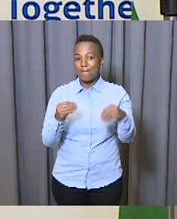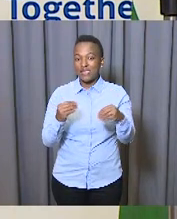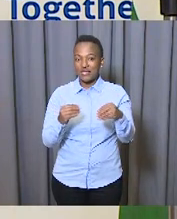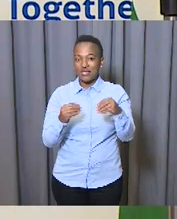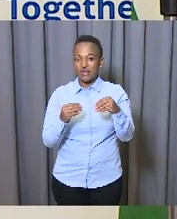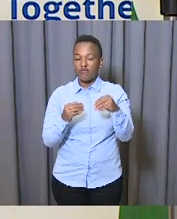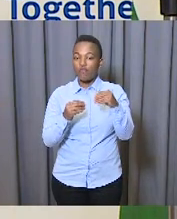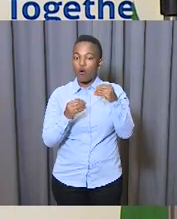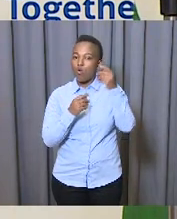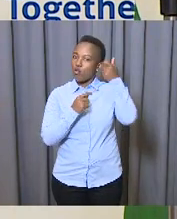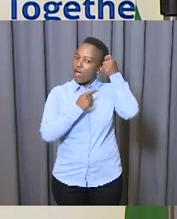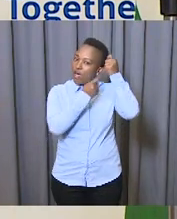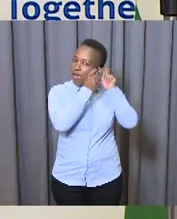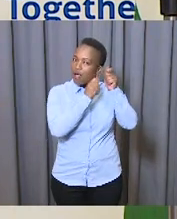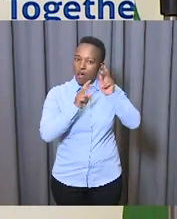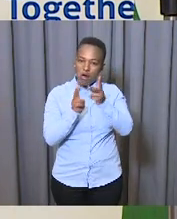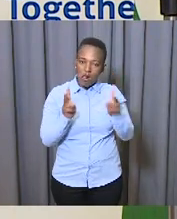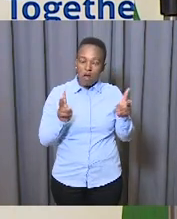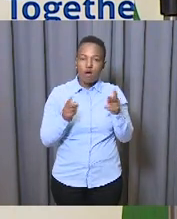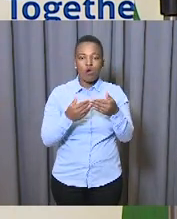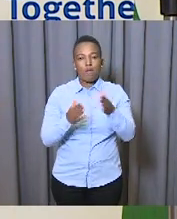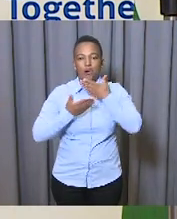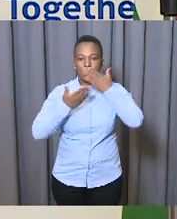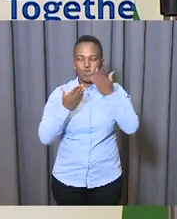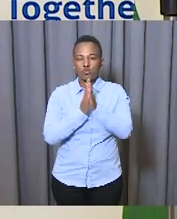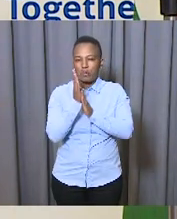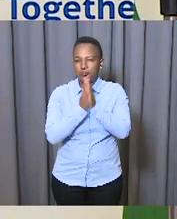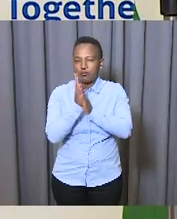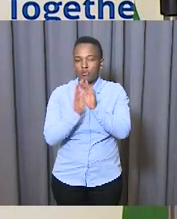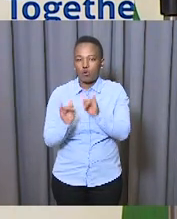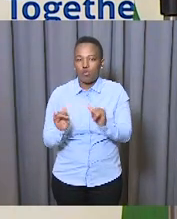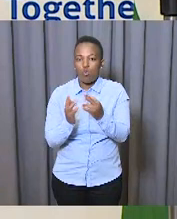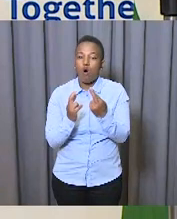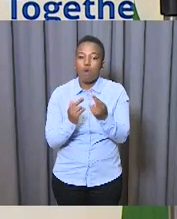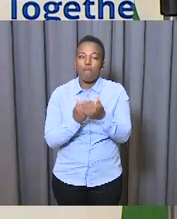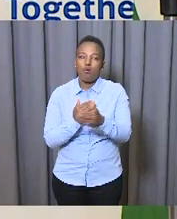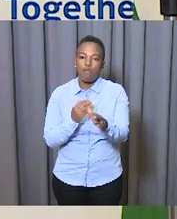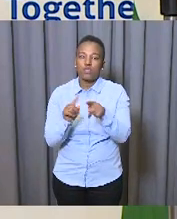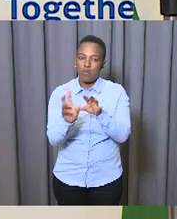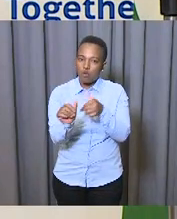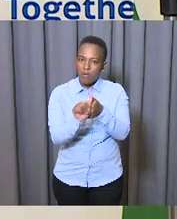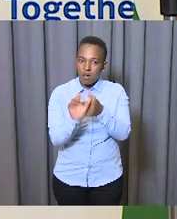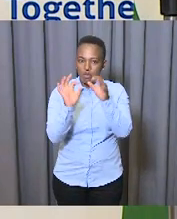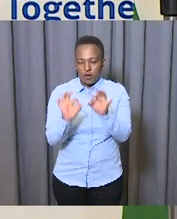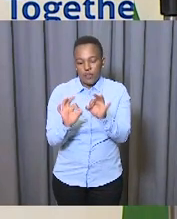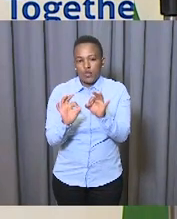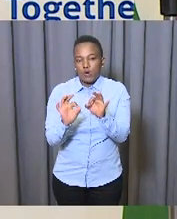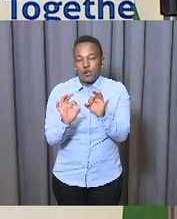is not open. We're looking forward to when the sector is open, is compliant, and everything